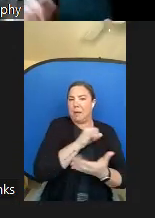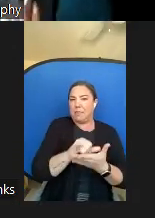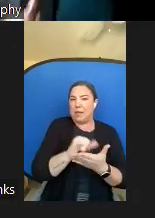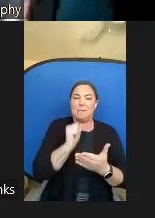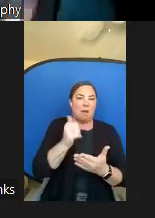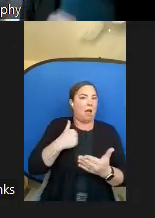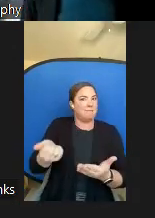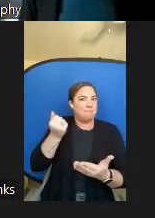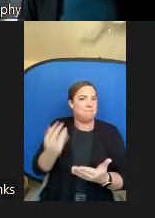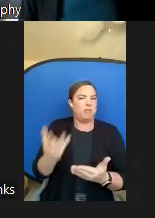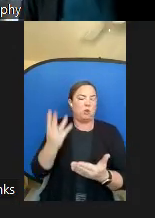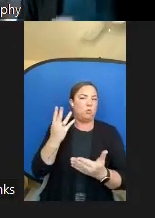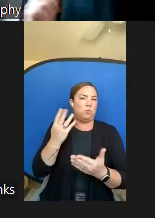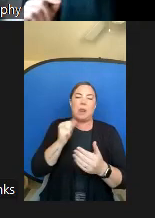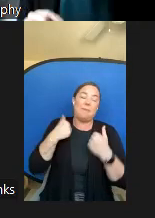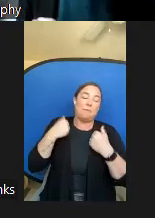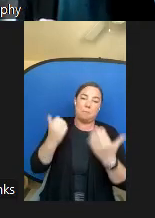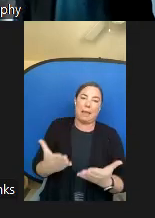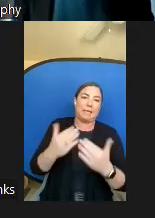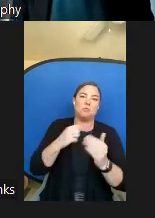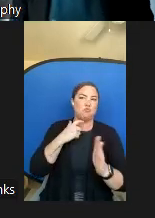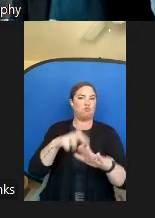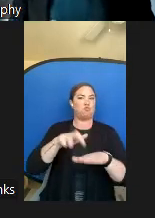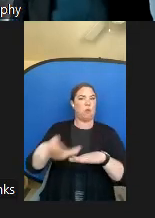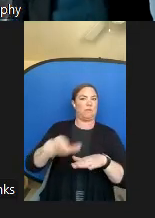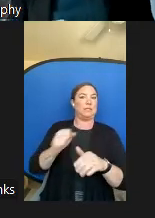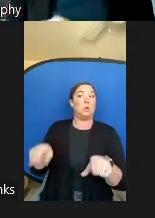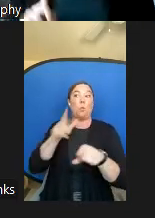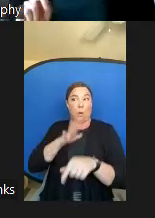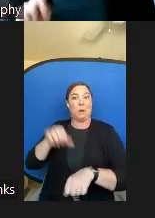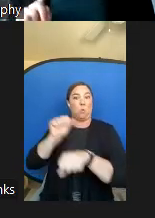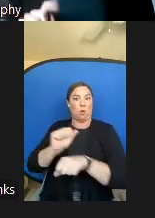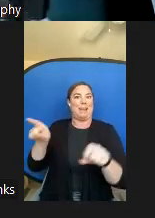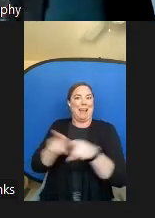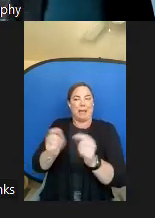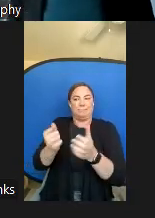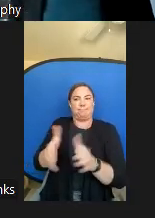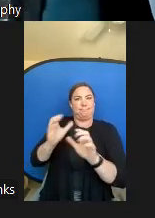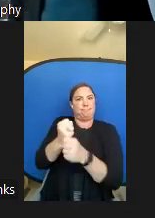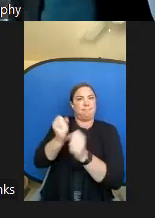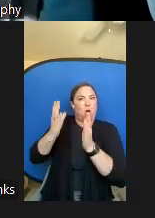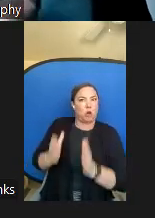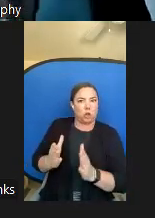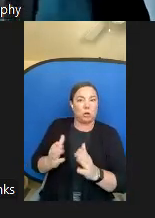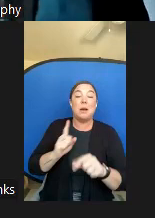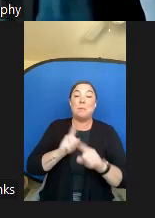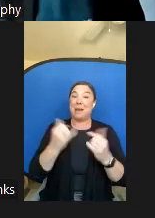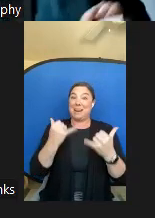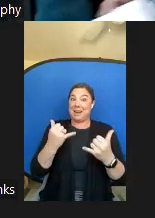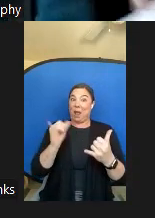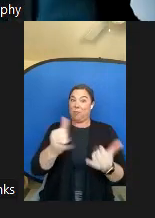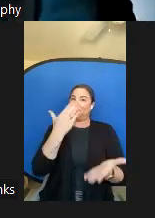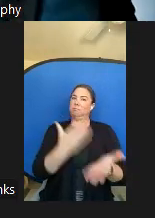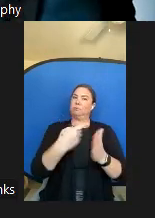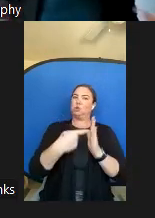contested references to women working under the title of potter in the Roman period, here at least we have an example of women as property